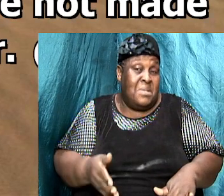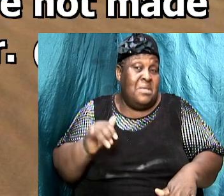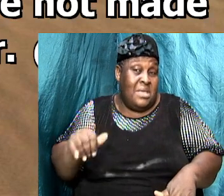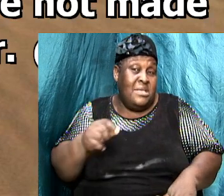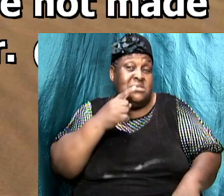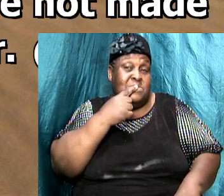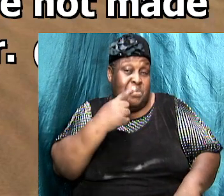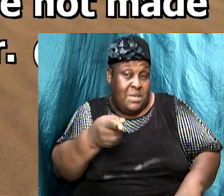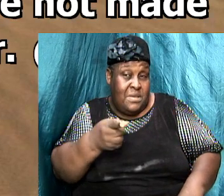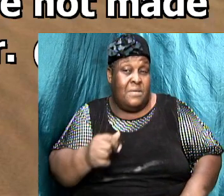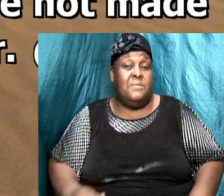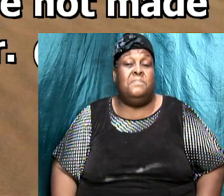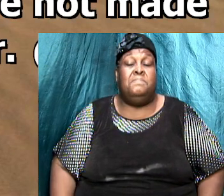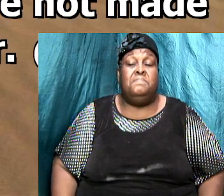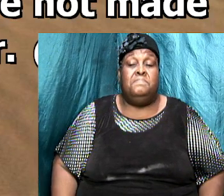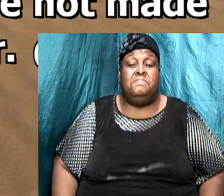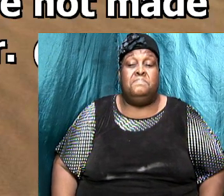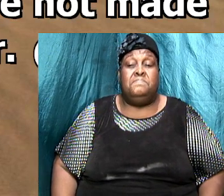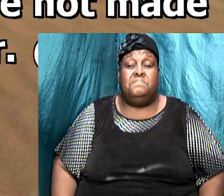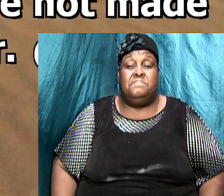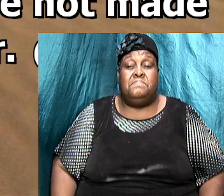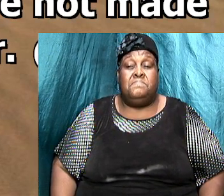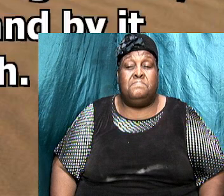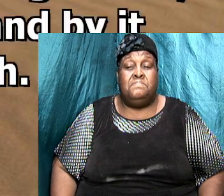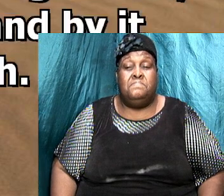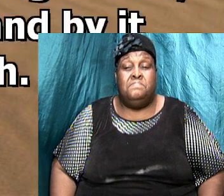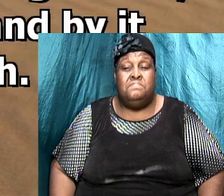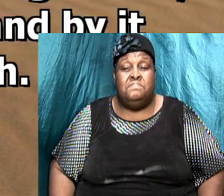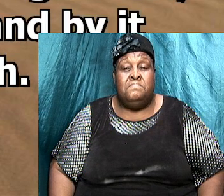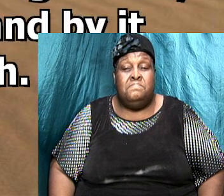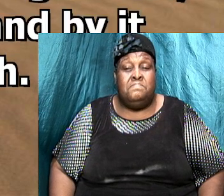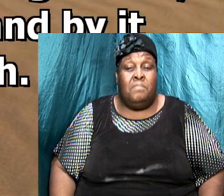yet speaketh.